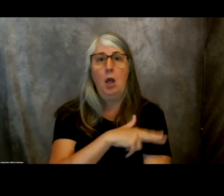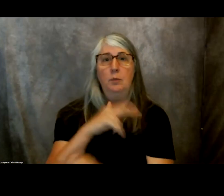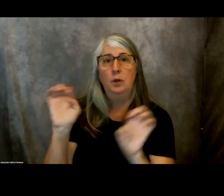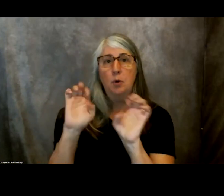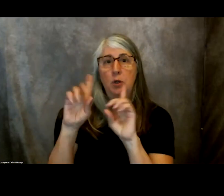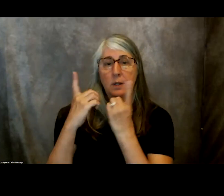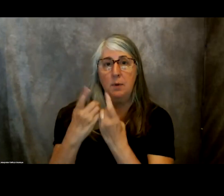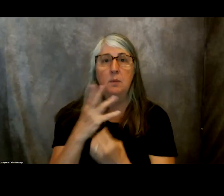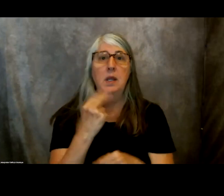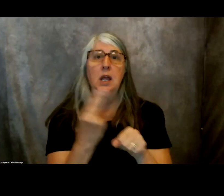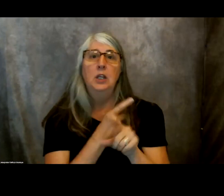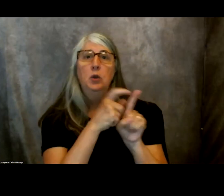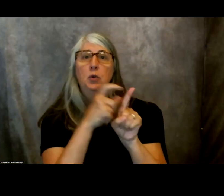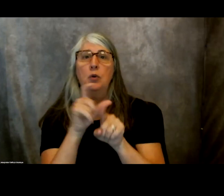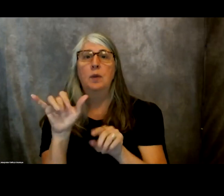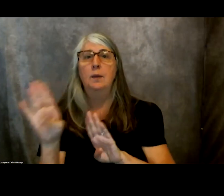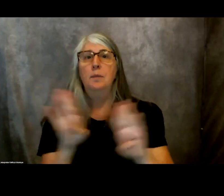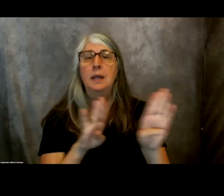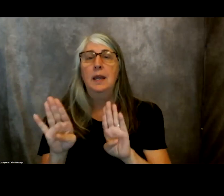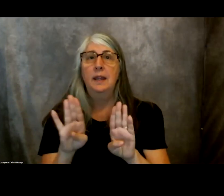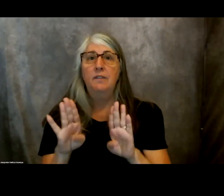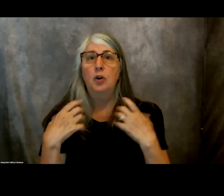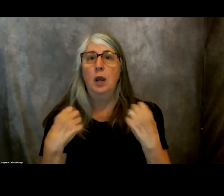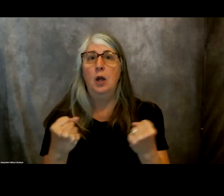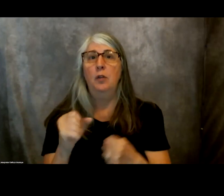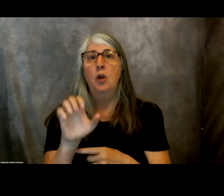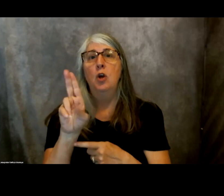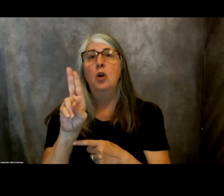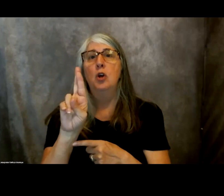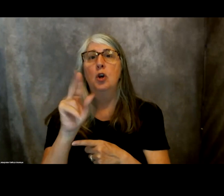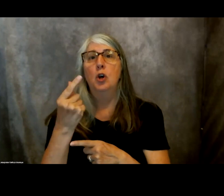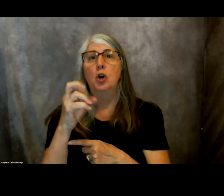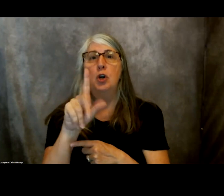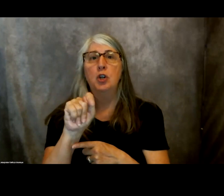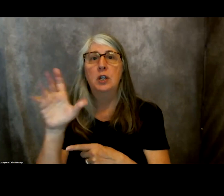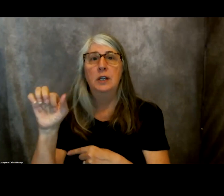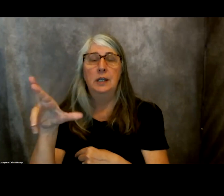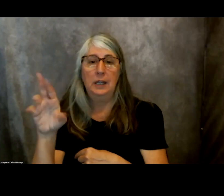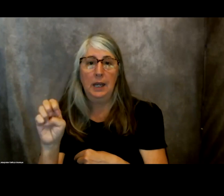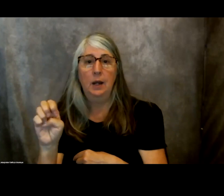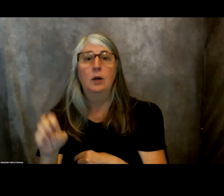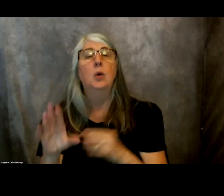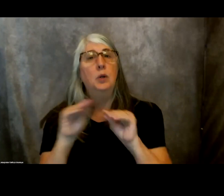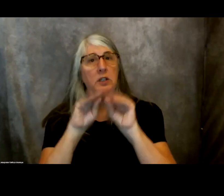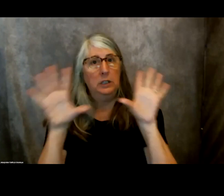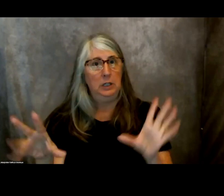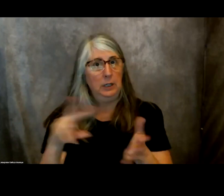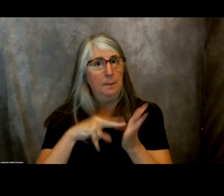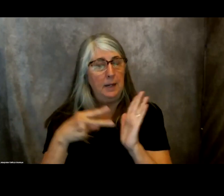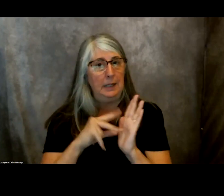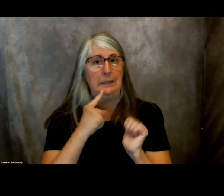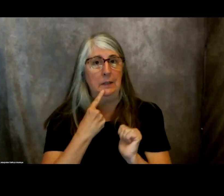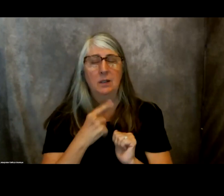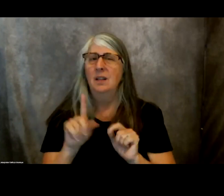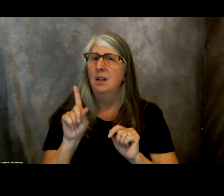and also use terms like behavioral health urgent care, which has clarity of meaning and purpose. And perhaps crisis